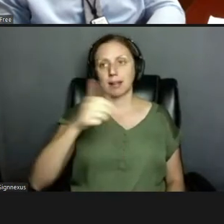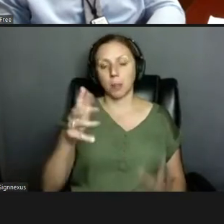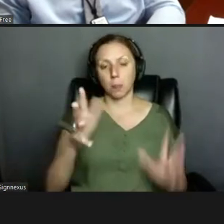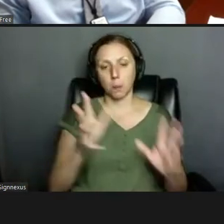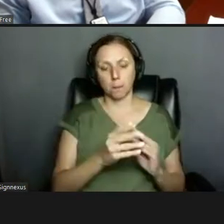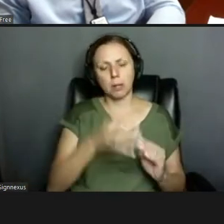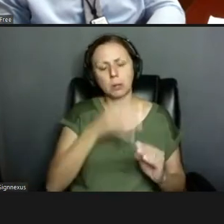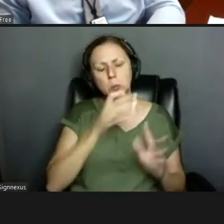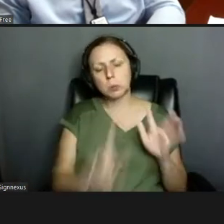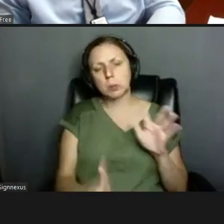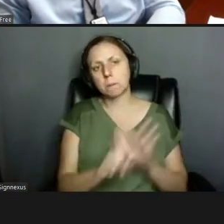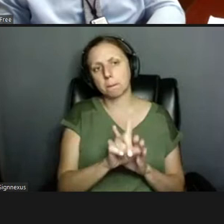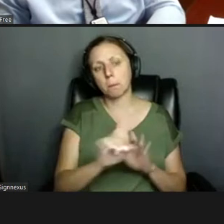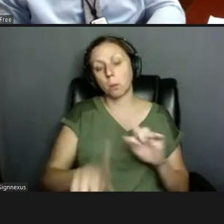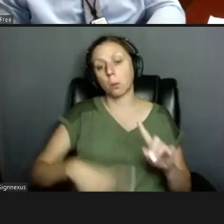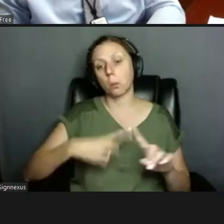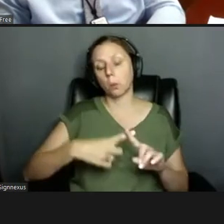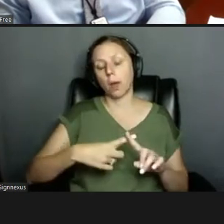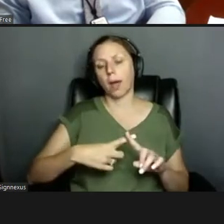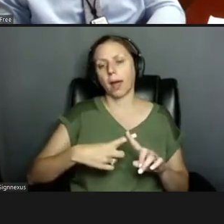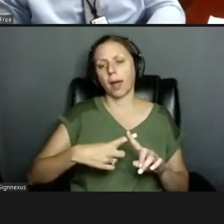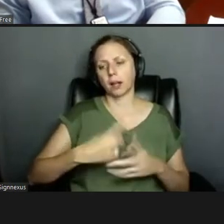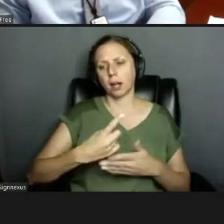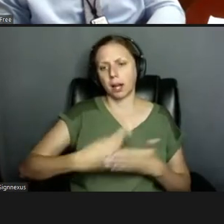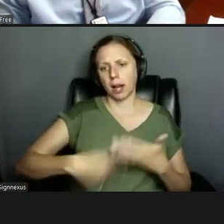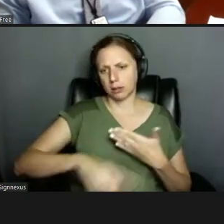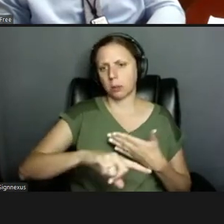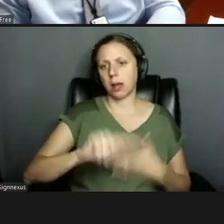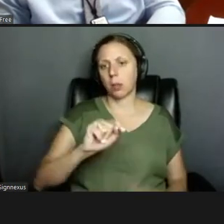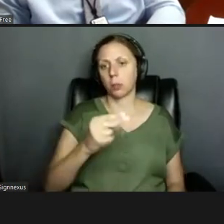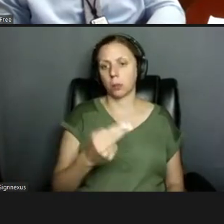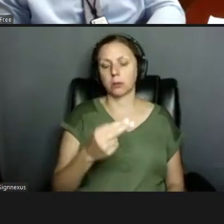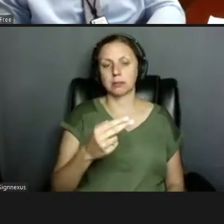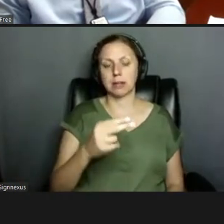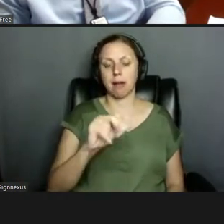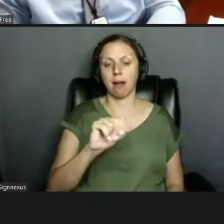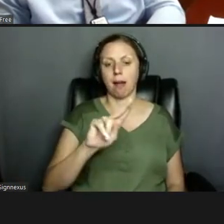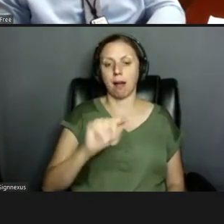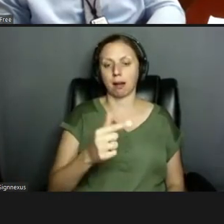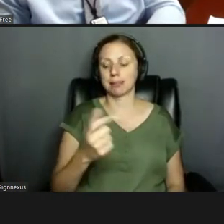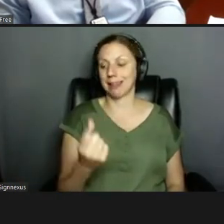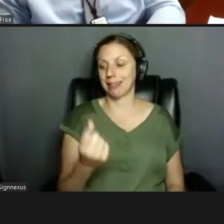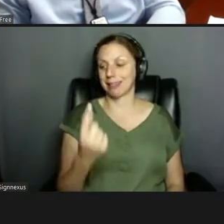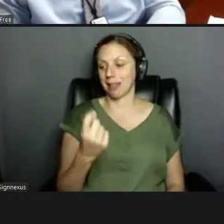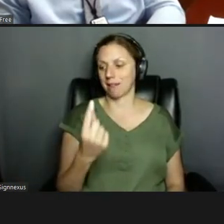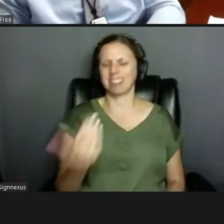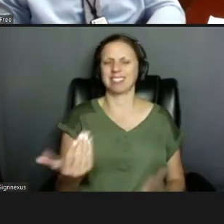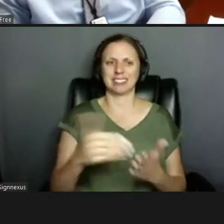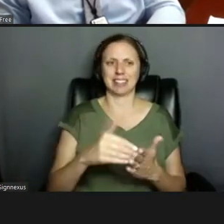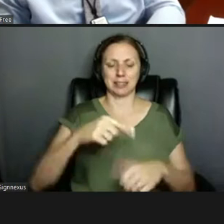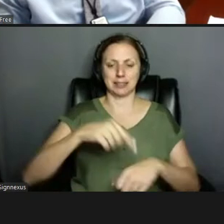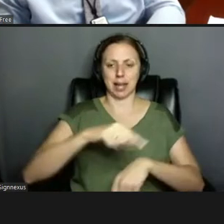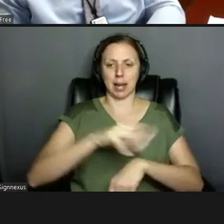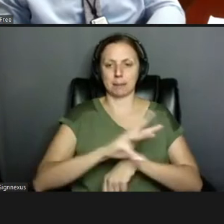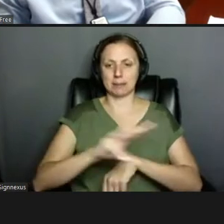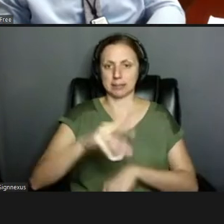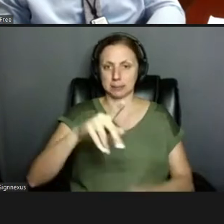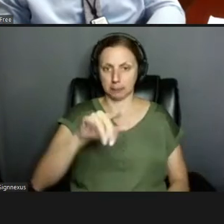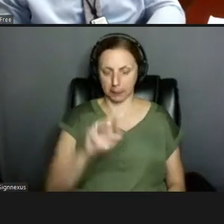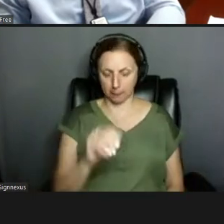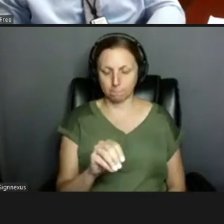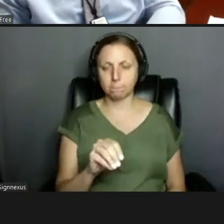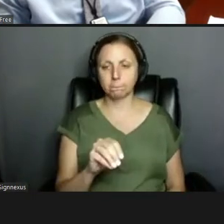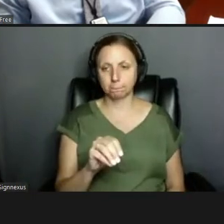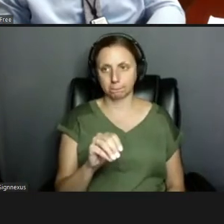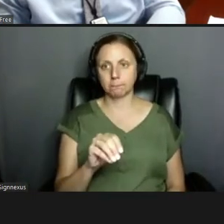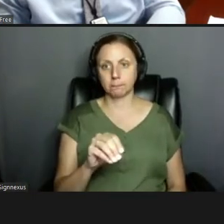up it's 1 week from now, so it's Thursday the 11th. Once again, at 6 p.m.